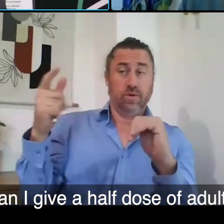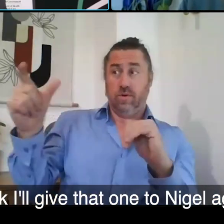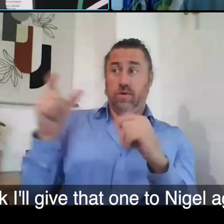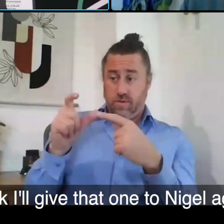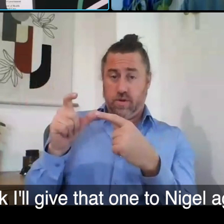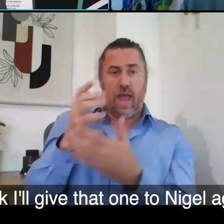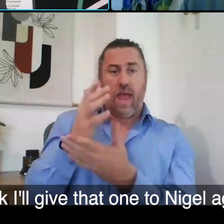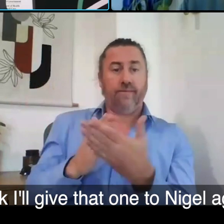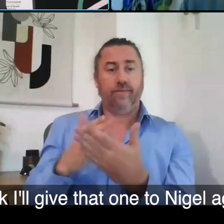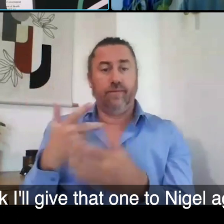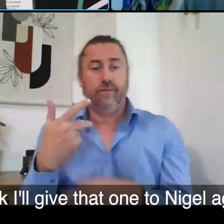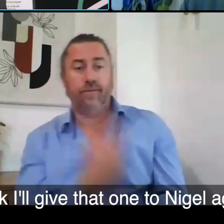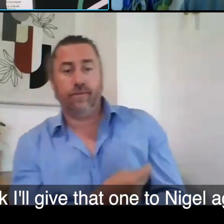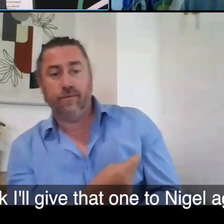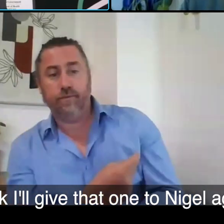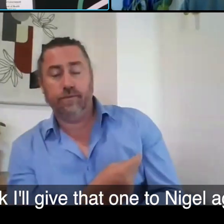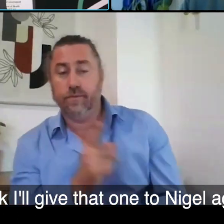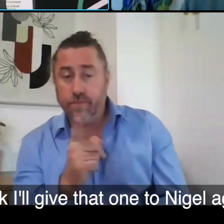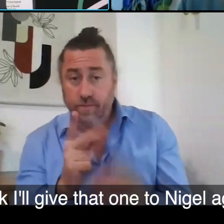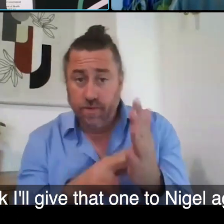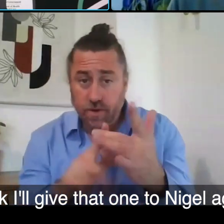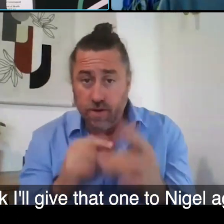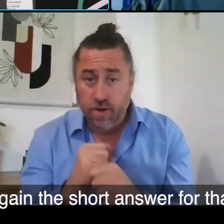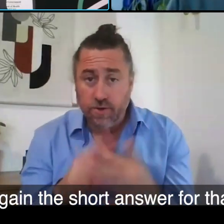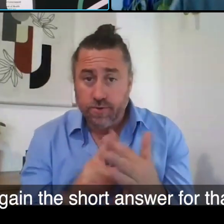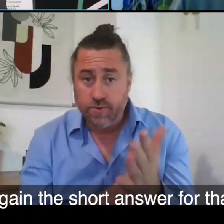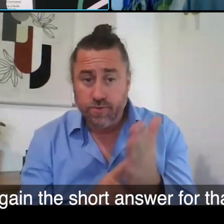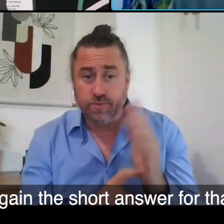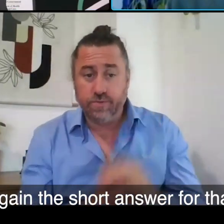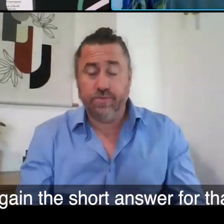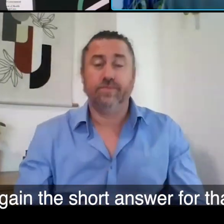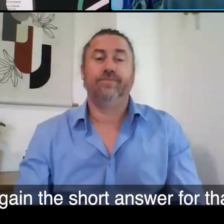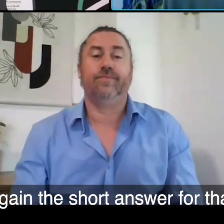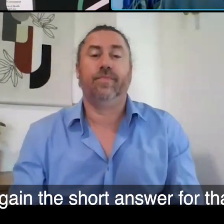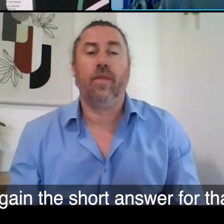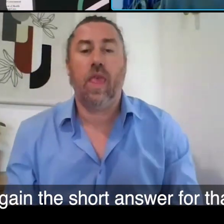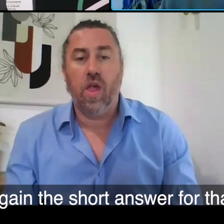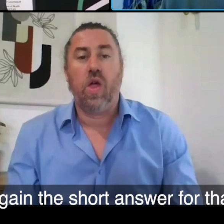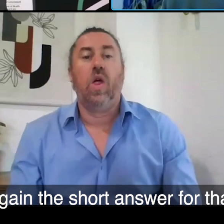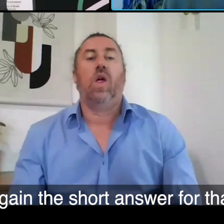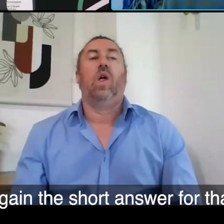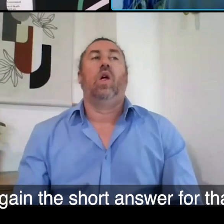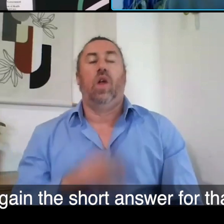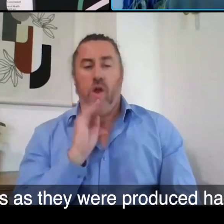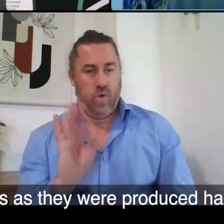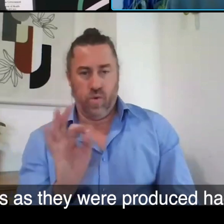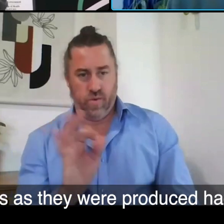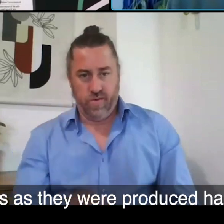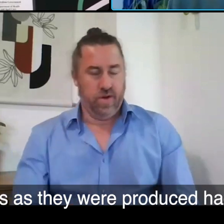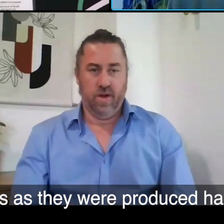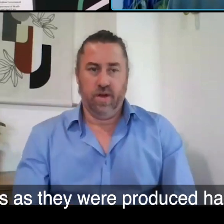vaccine? I think I'll give that one to Nigel again. Yeah, again, the short answer for that is no.